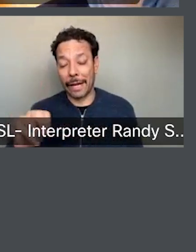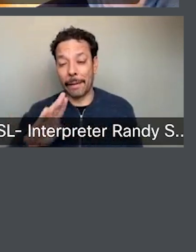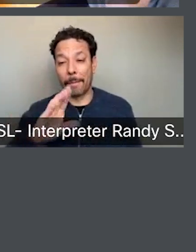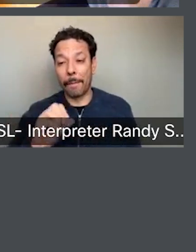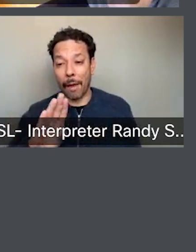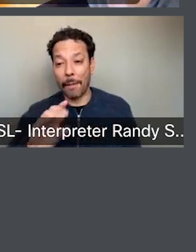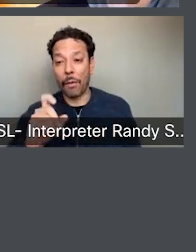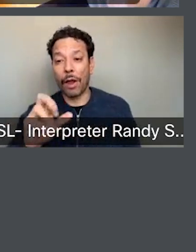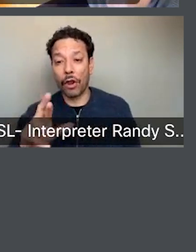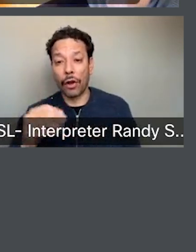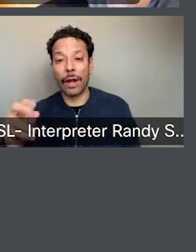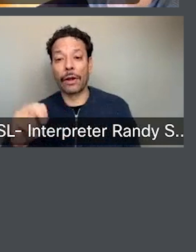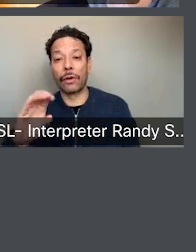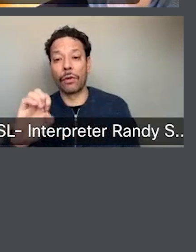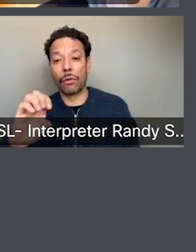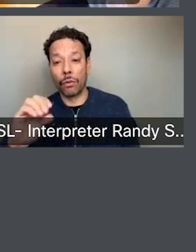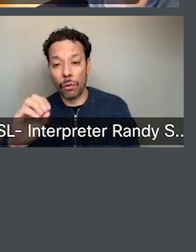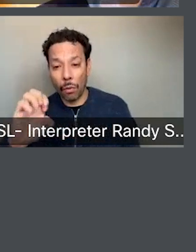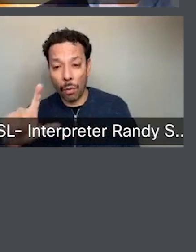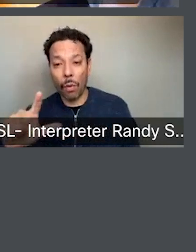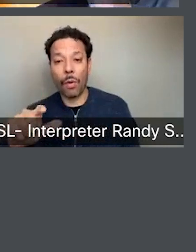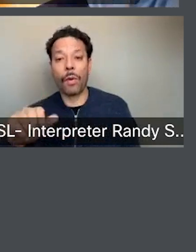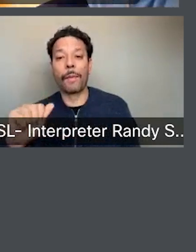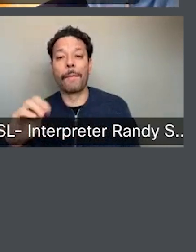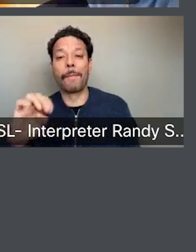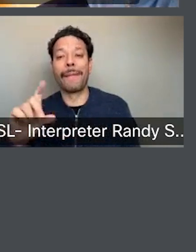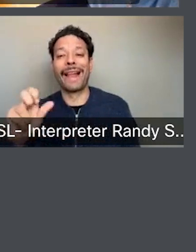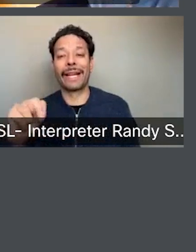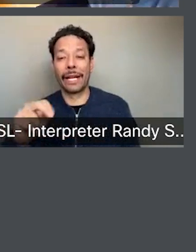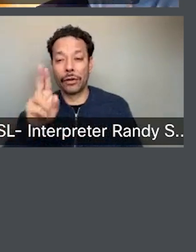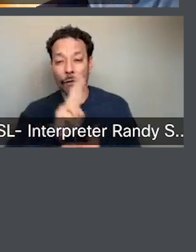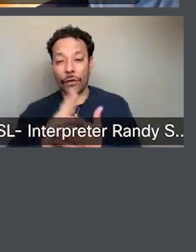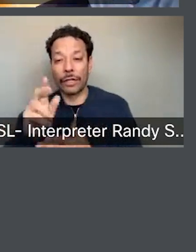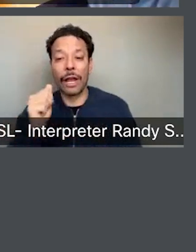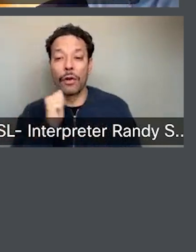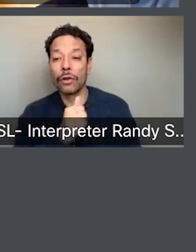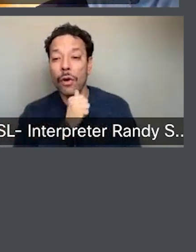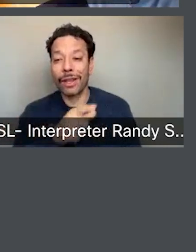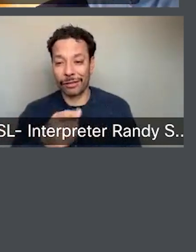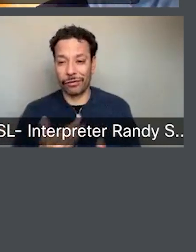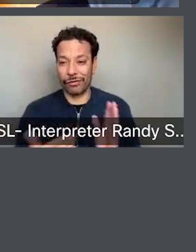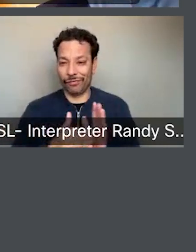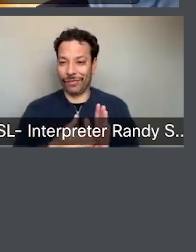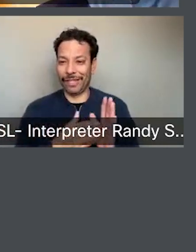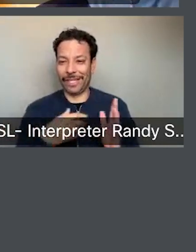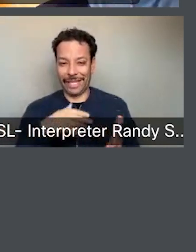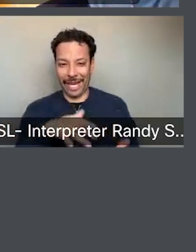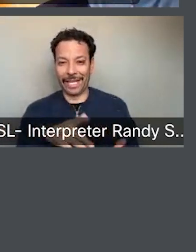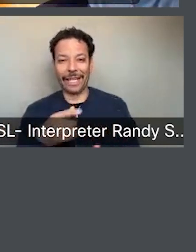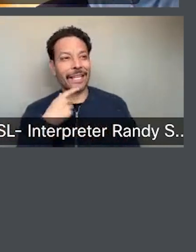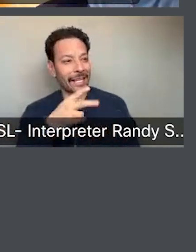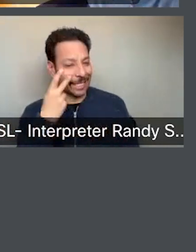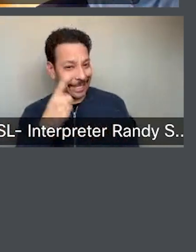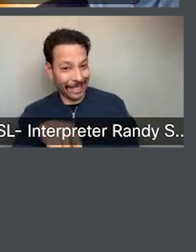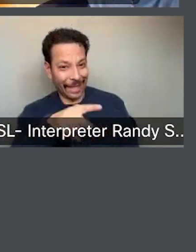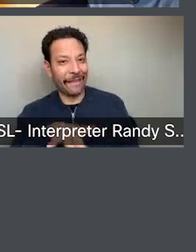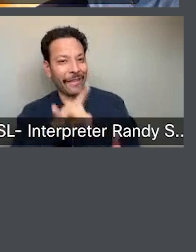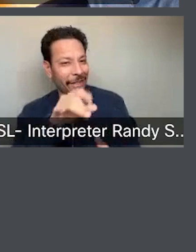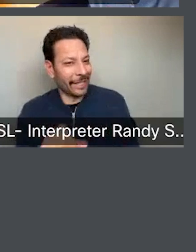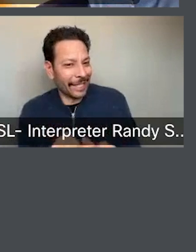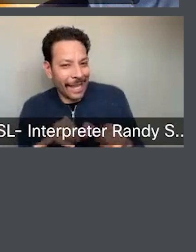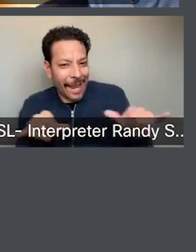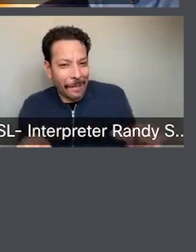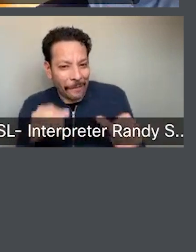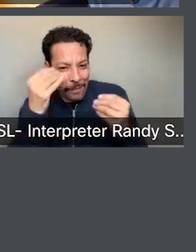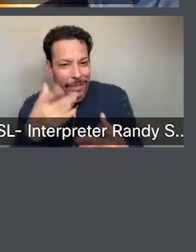of Arizona replicated our study. And as you see here, they found the same thing we did. They found that children with unilateral